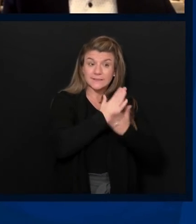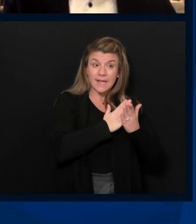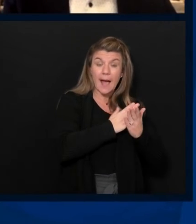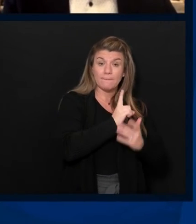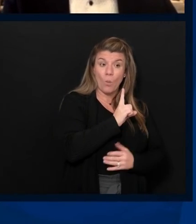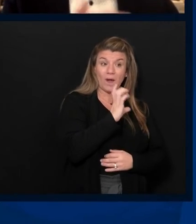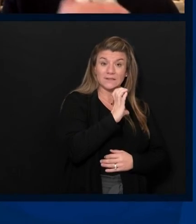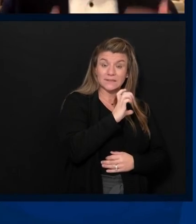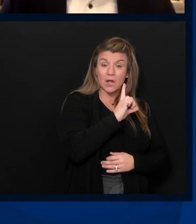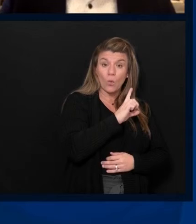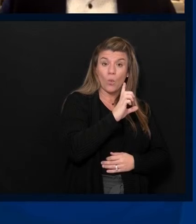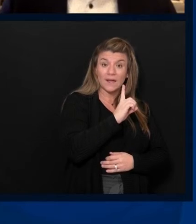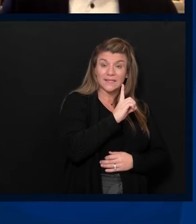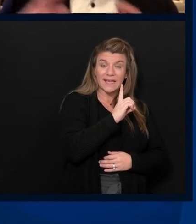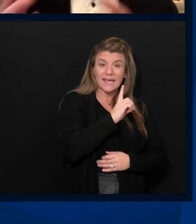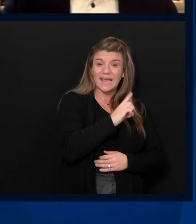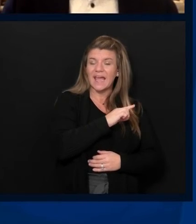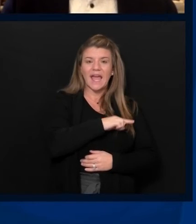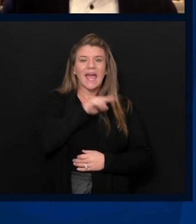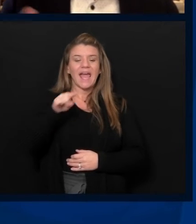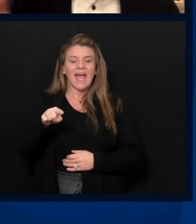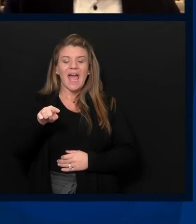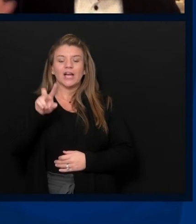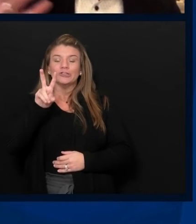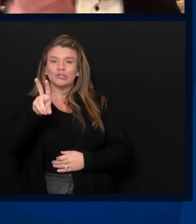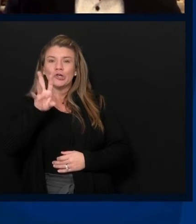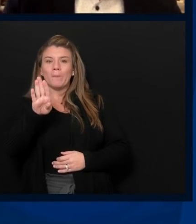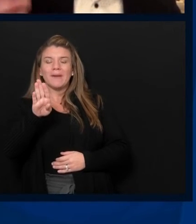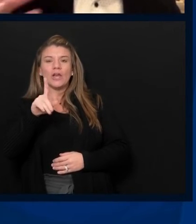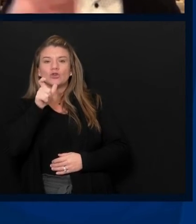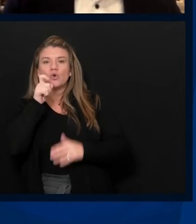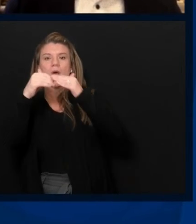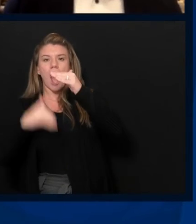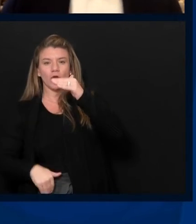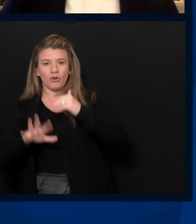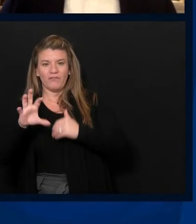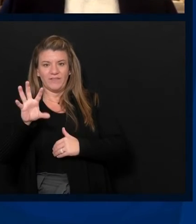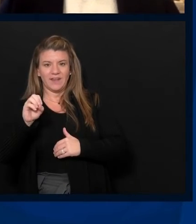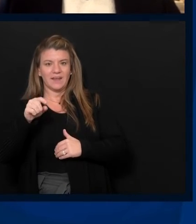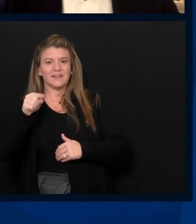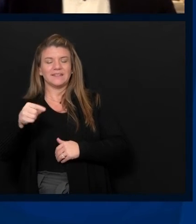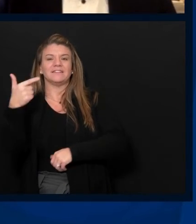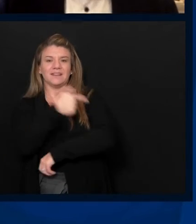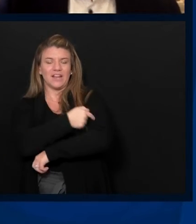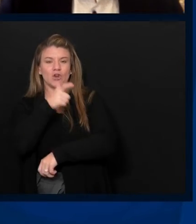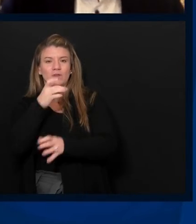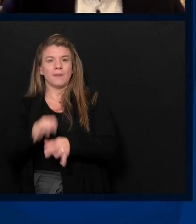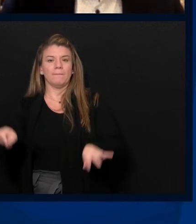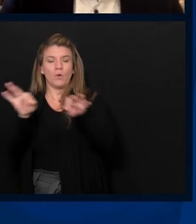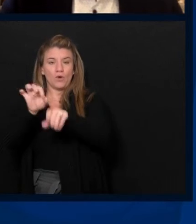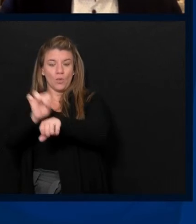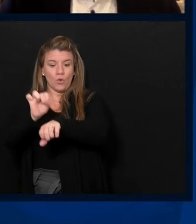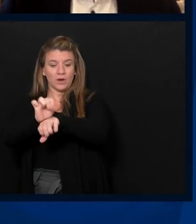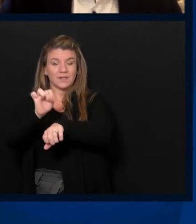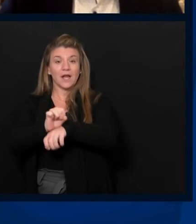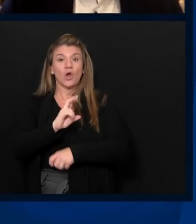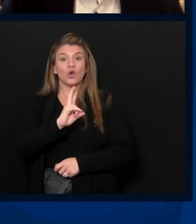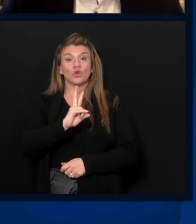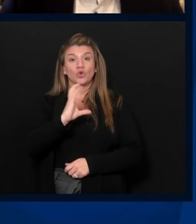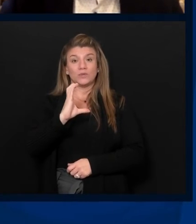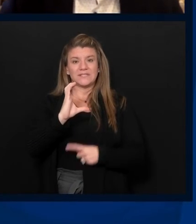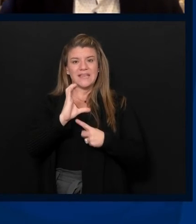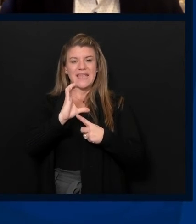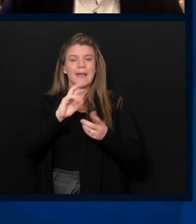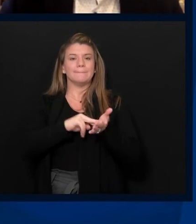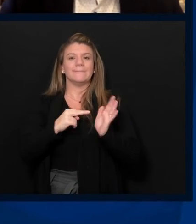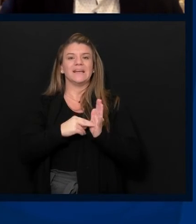and 1D who are under 50 years old, and we want to immunize them. And then as we get to phase 2C, we're going to get to the rest